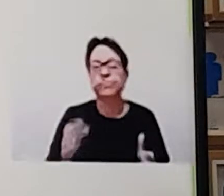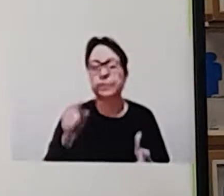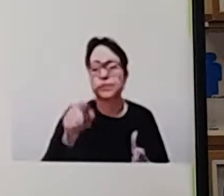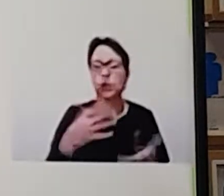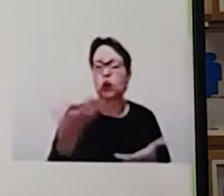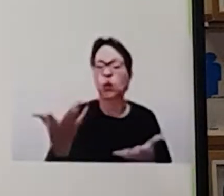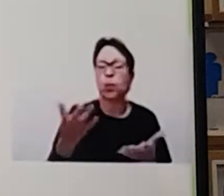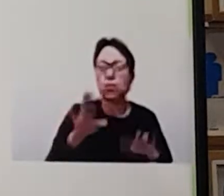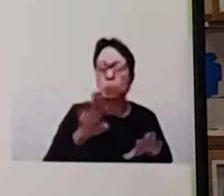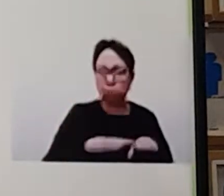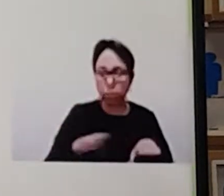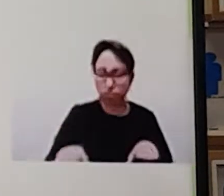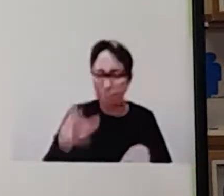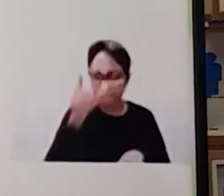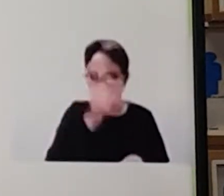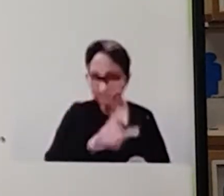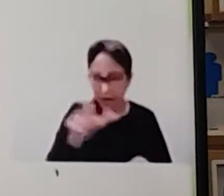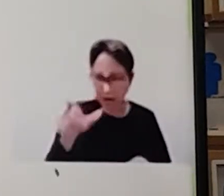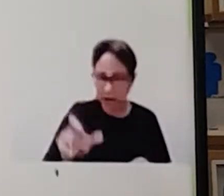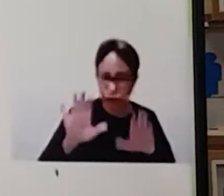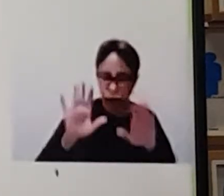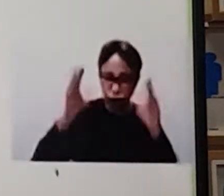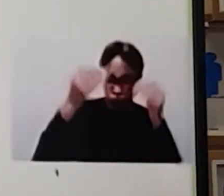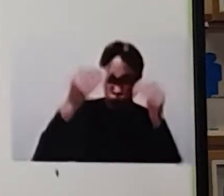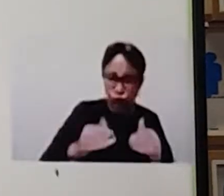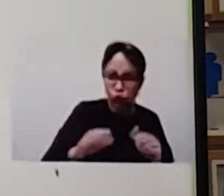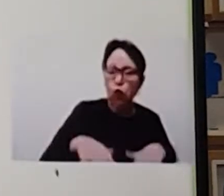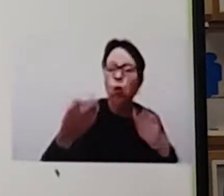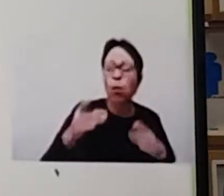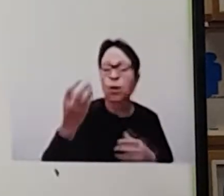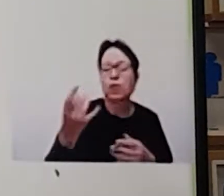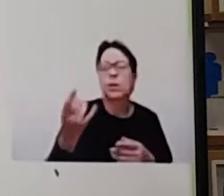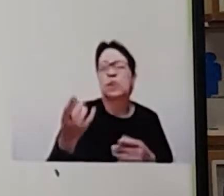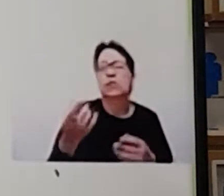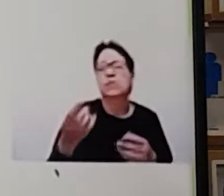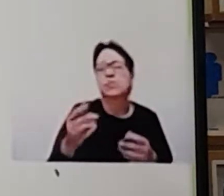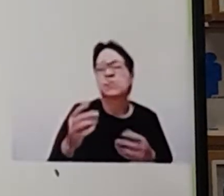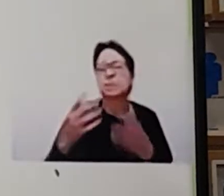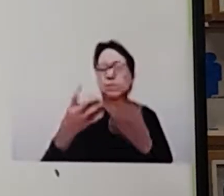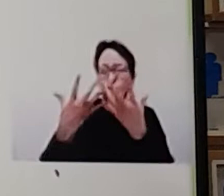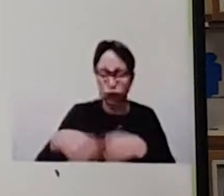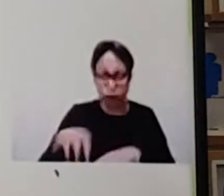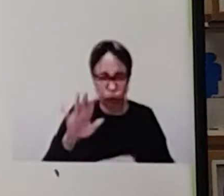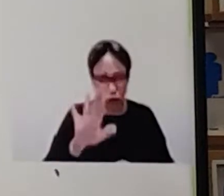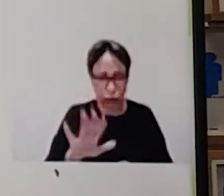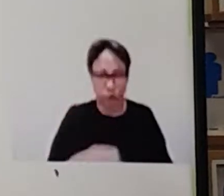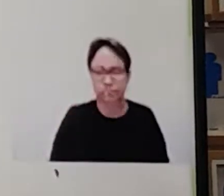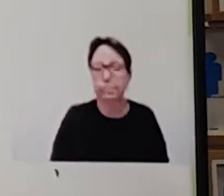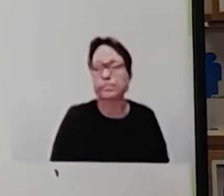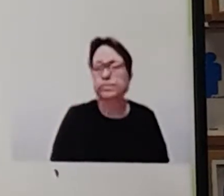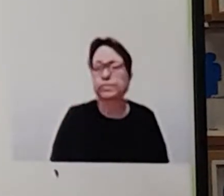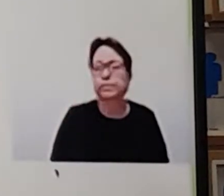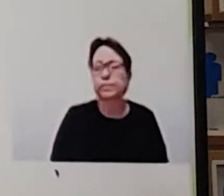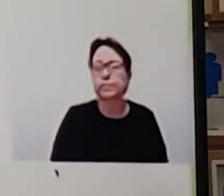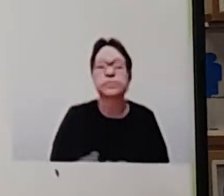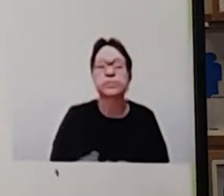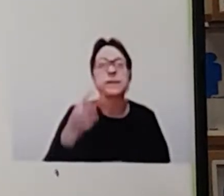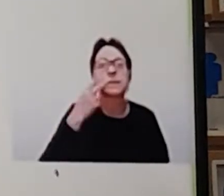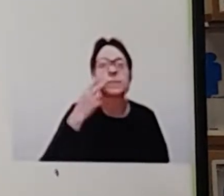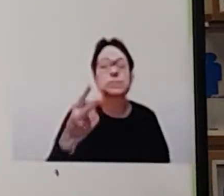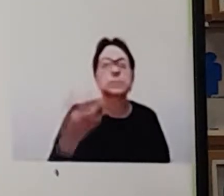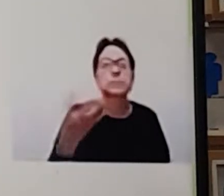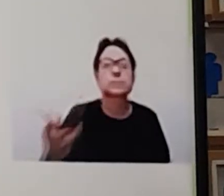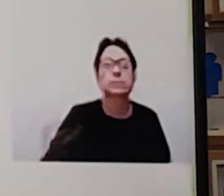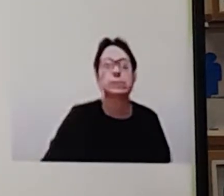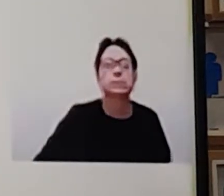we take the measurement for the parking, it have to be 3 meters by 5